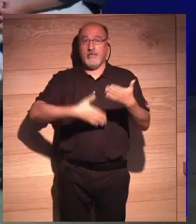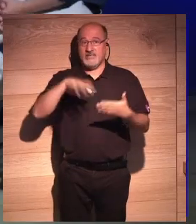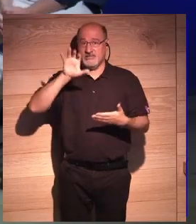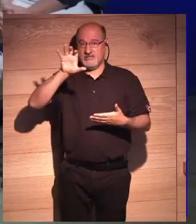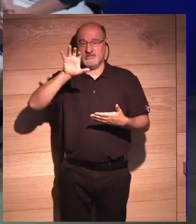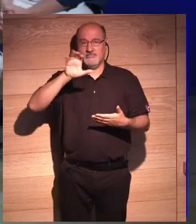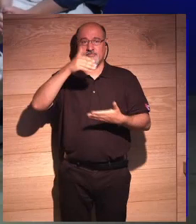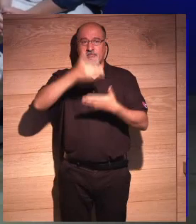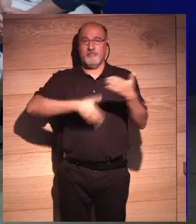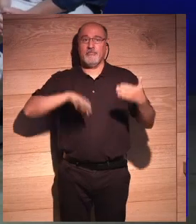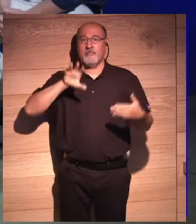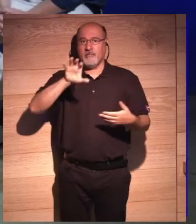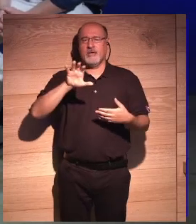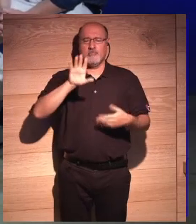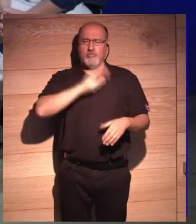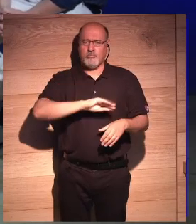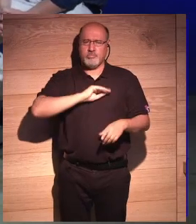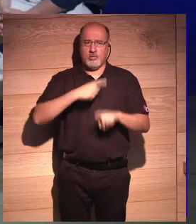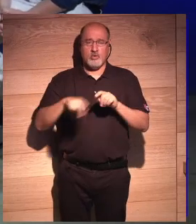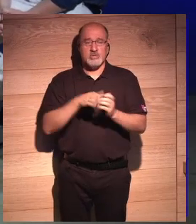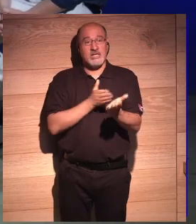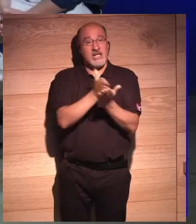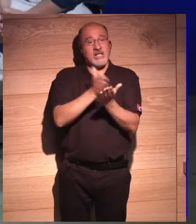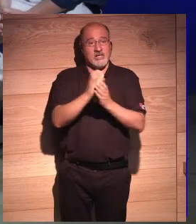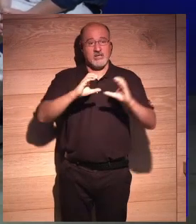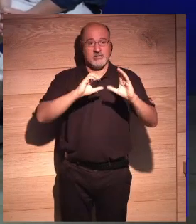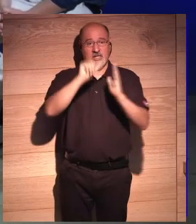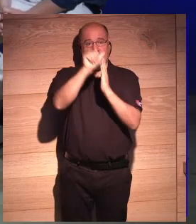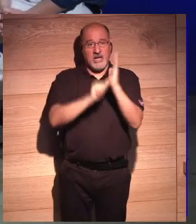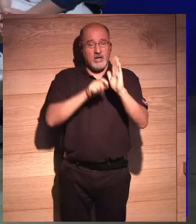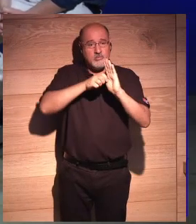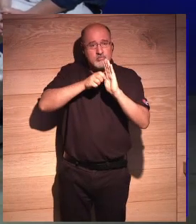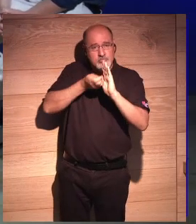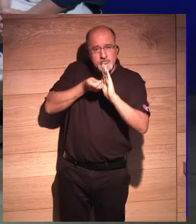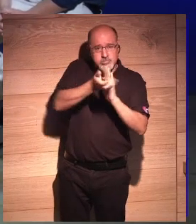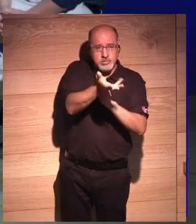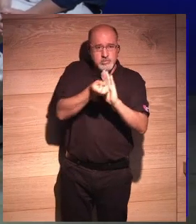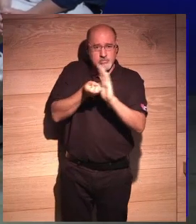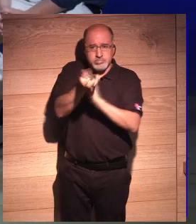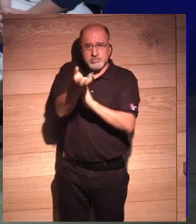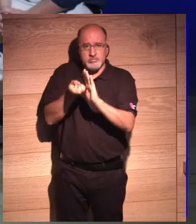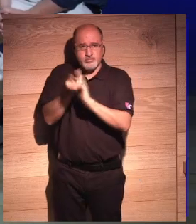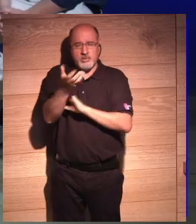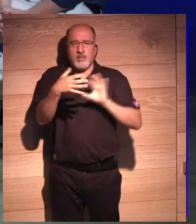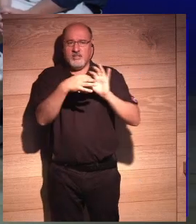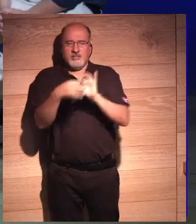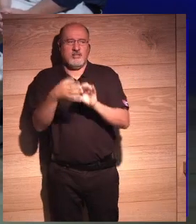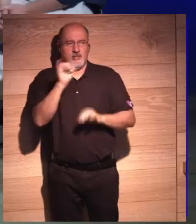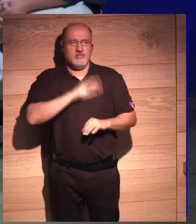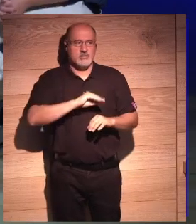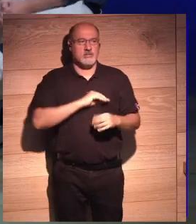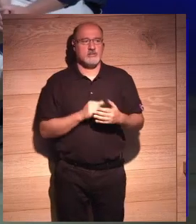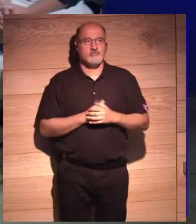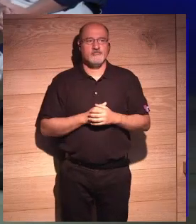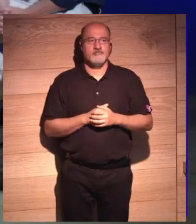País, as Roberto was saying, has done many things. They have a channel that's devoted to that. Here in Spain, you will find many